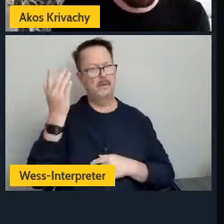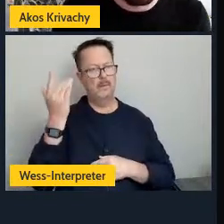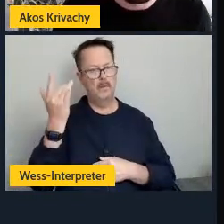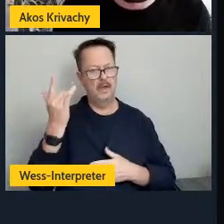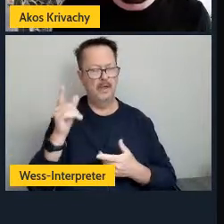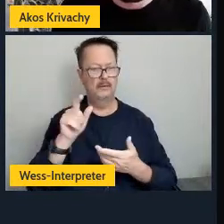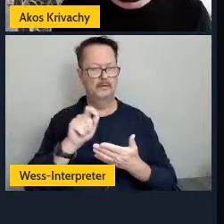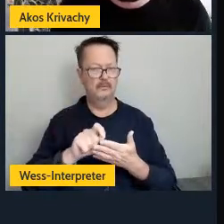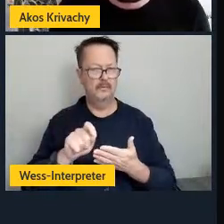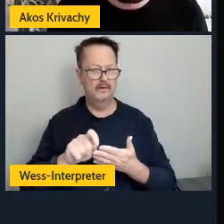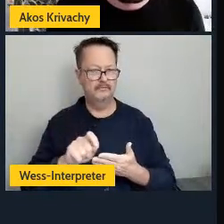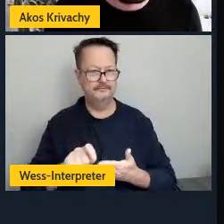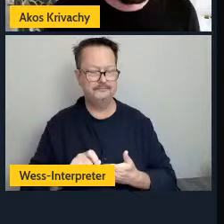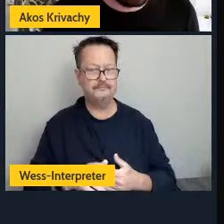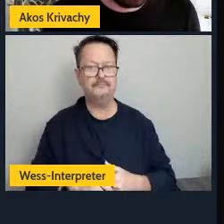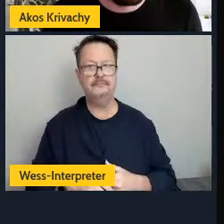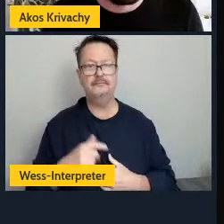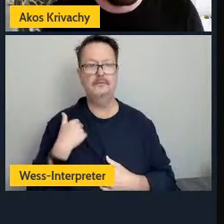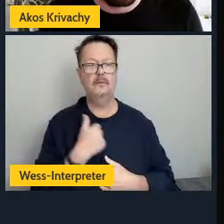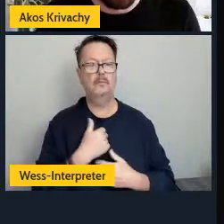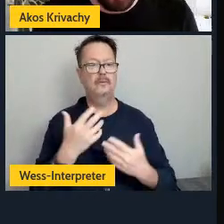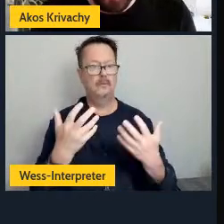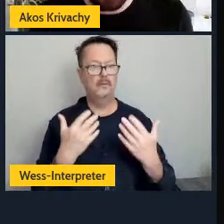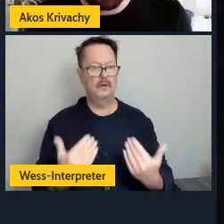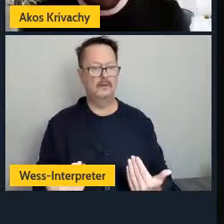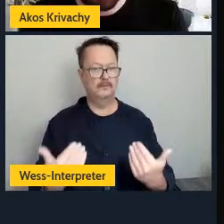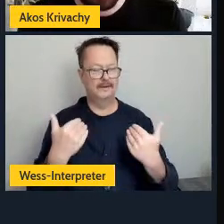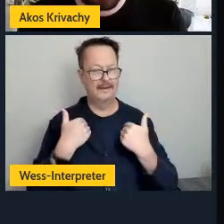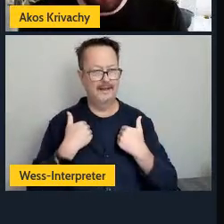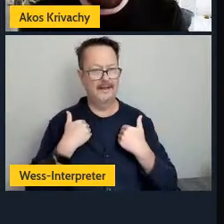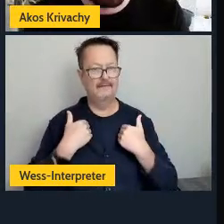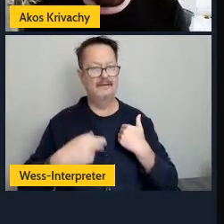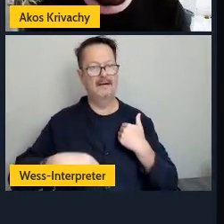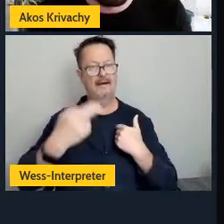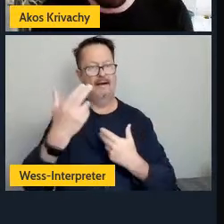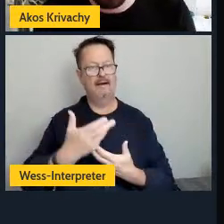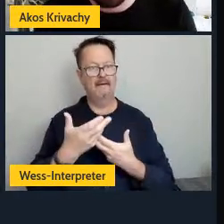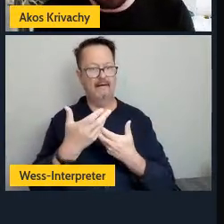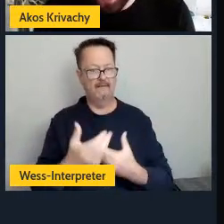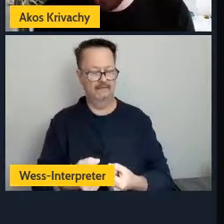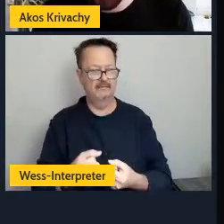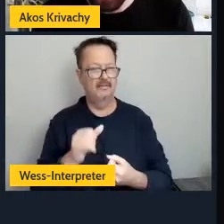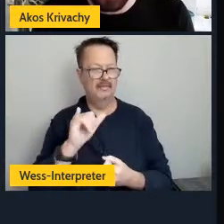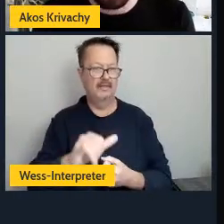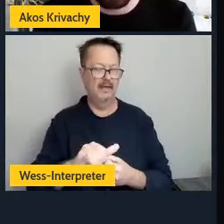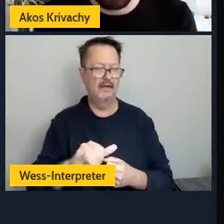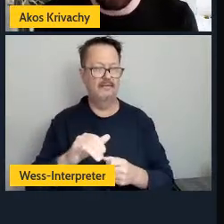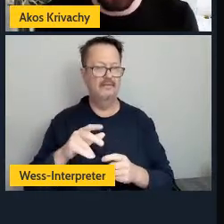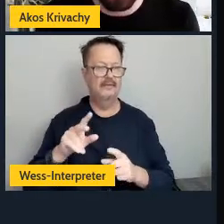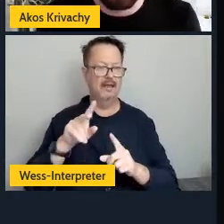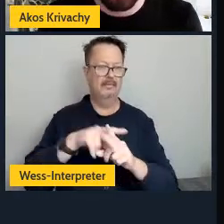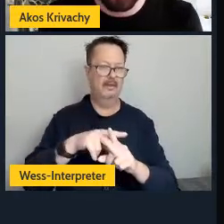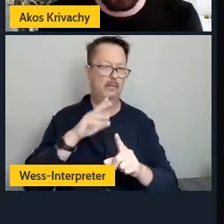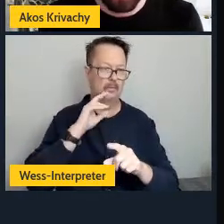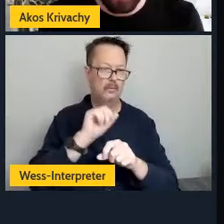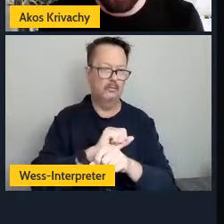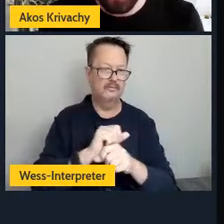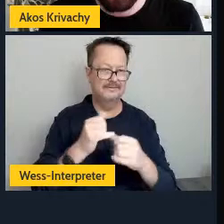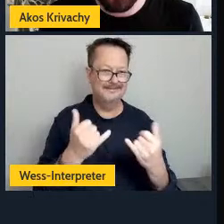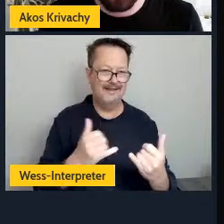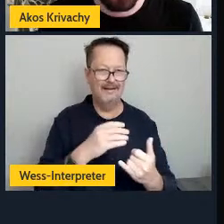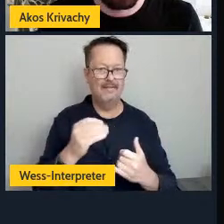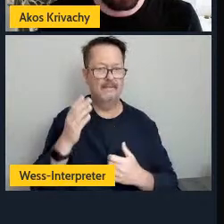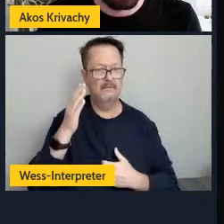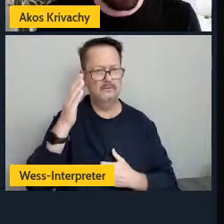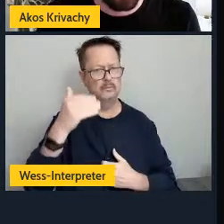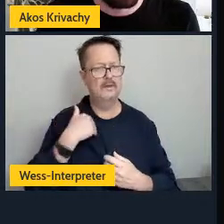tests, right? We want to have a high confidence that our application will work now and in the future, right? And